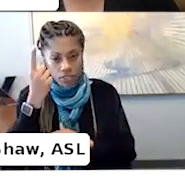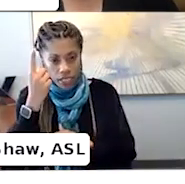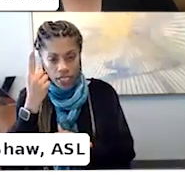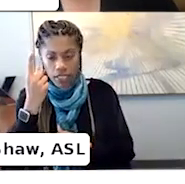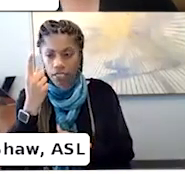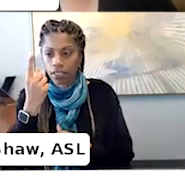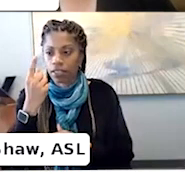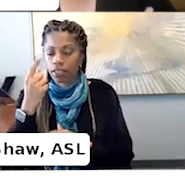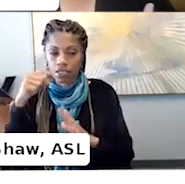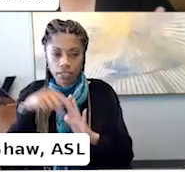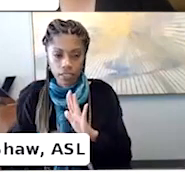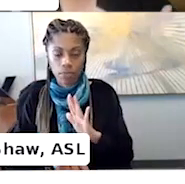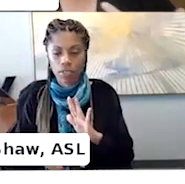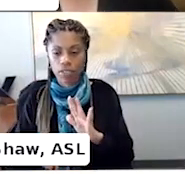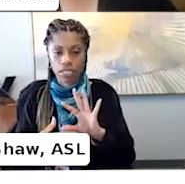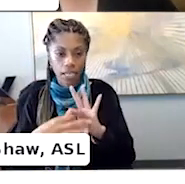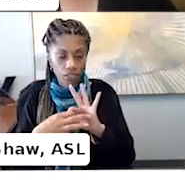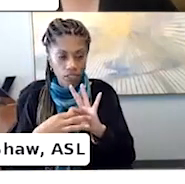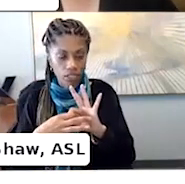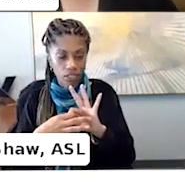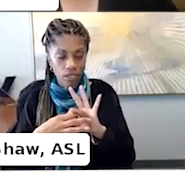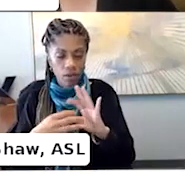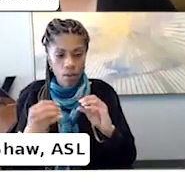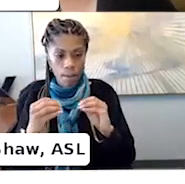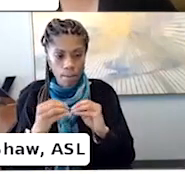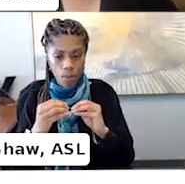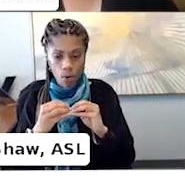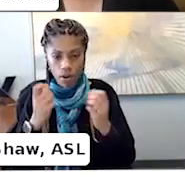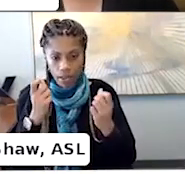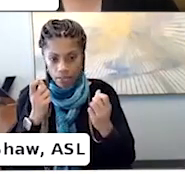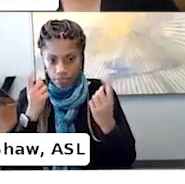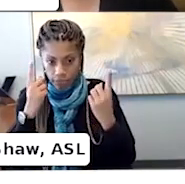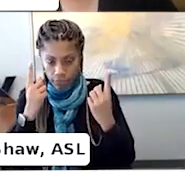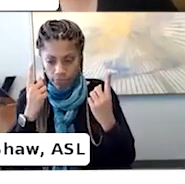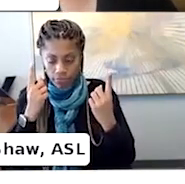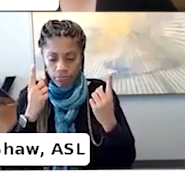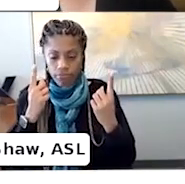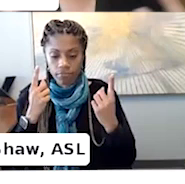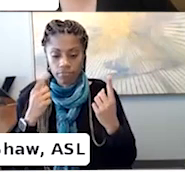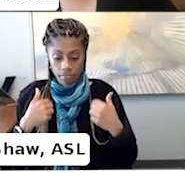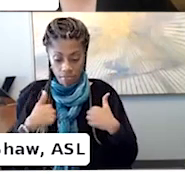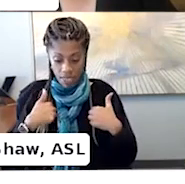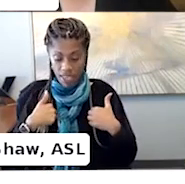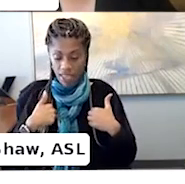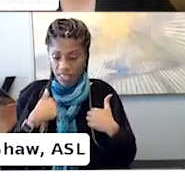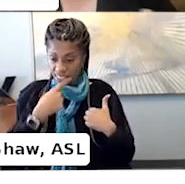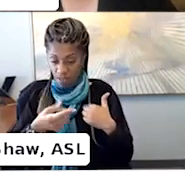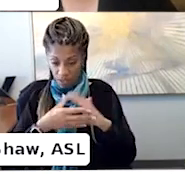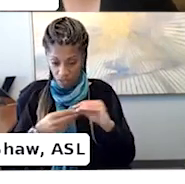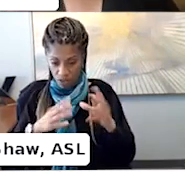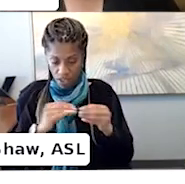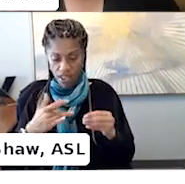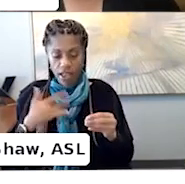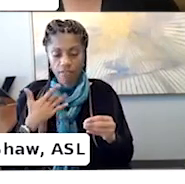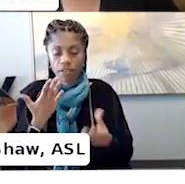their story. They feel more connected to each other. They feel more validated that their story matters, that they understand people